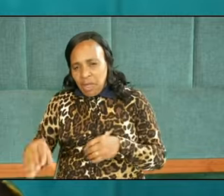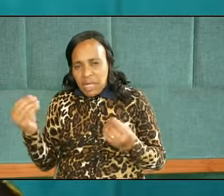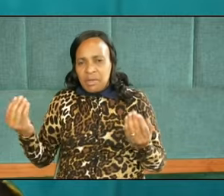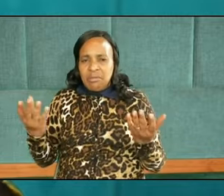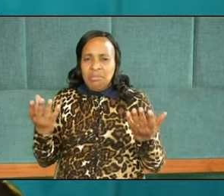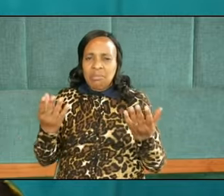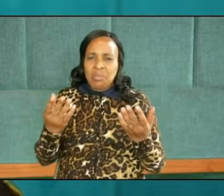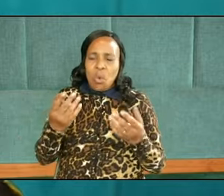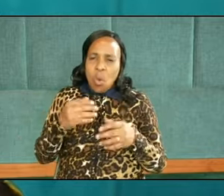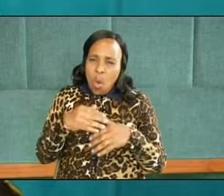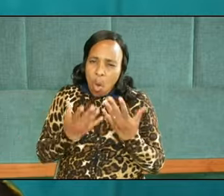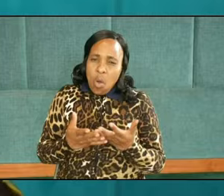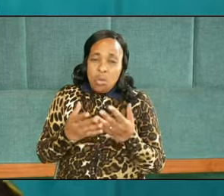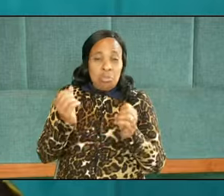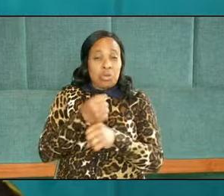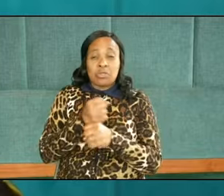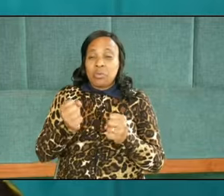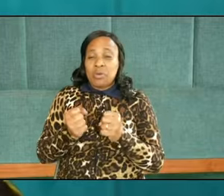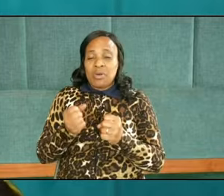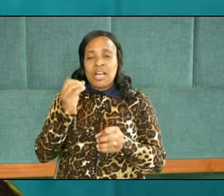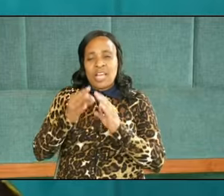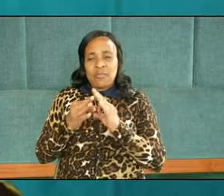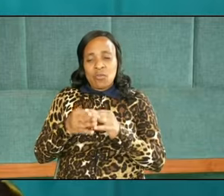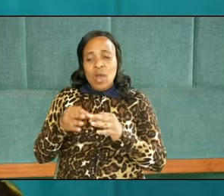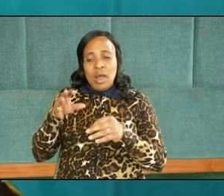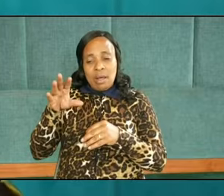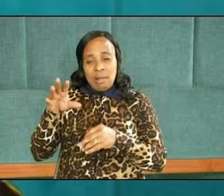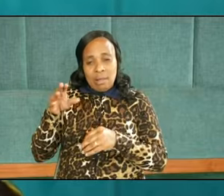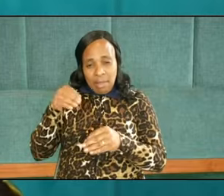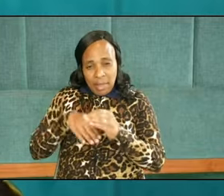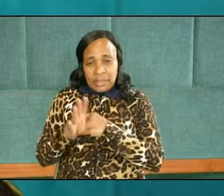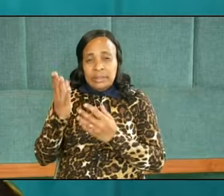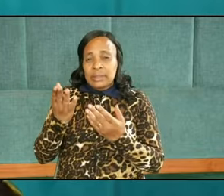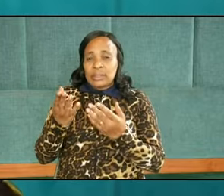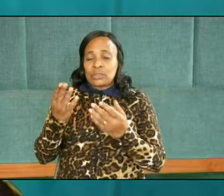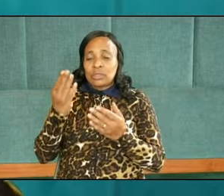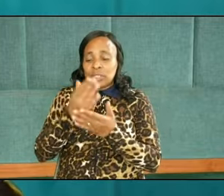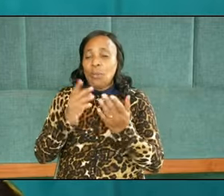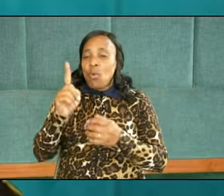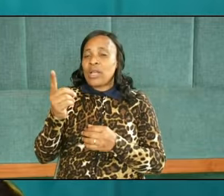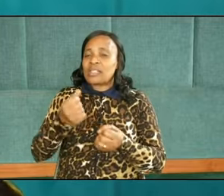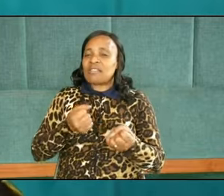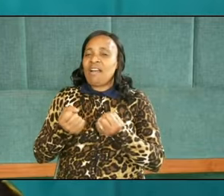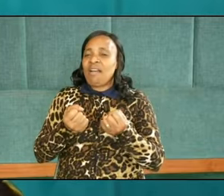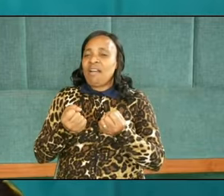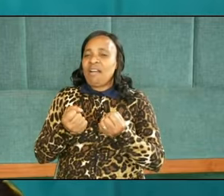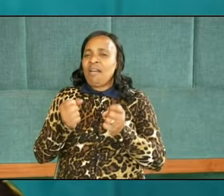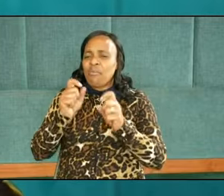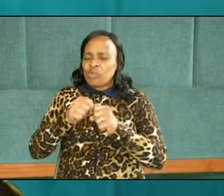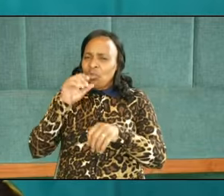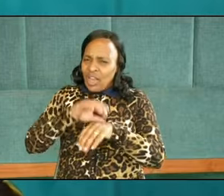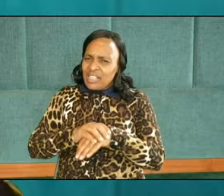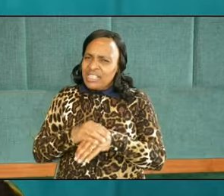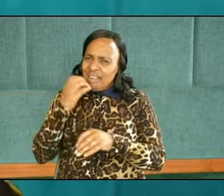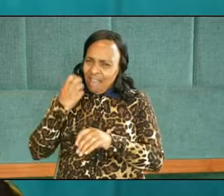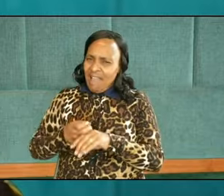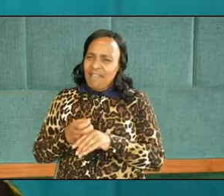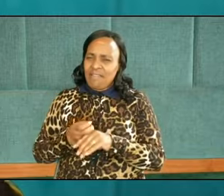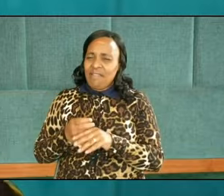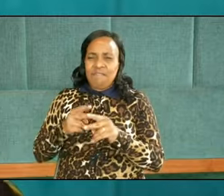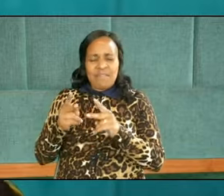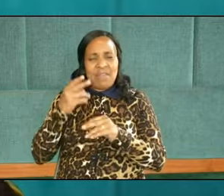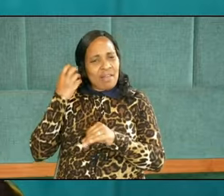impossible, like if you're coveting someone's car and you want that car, getting it would be hard, quite